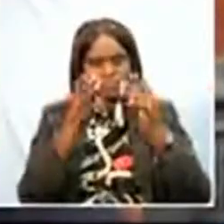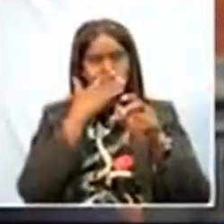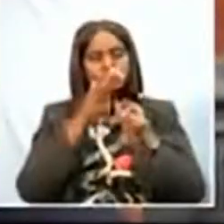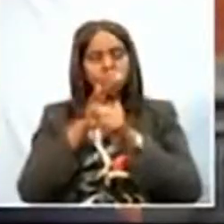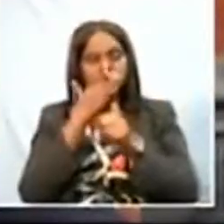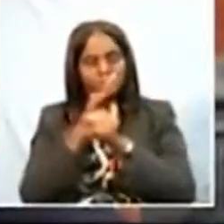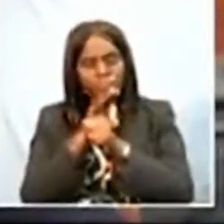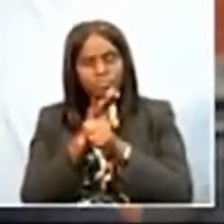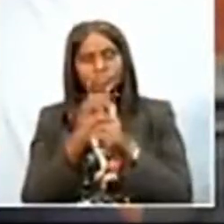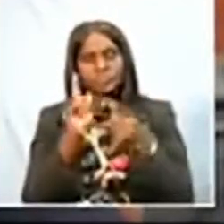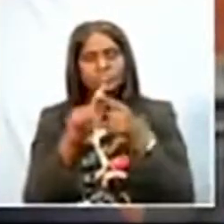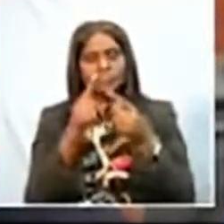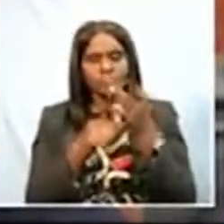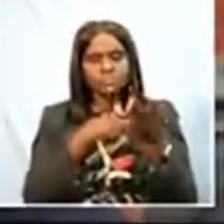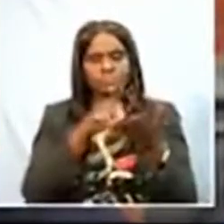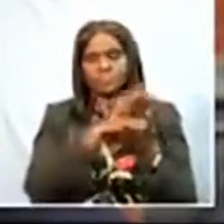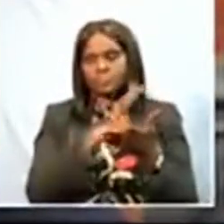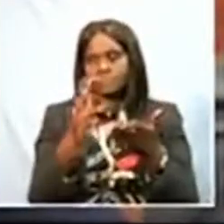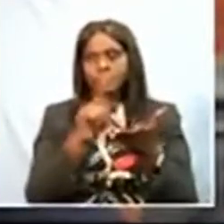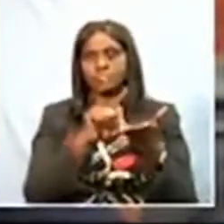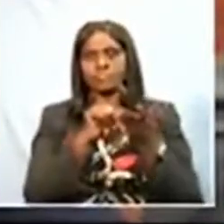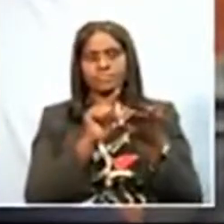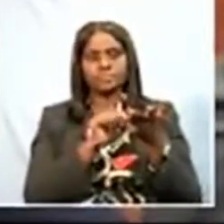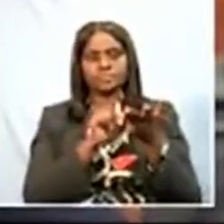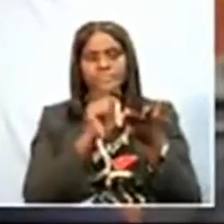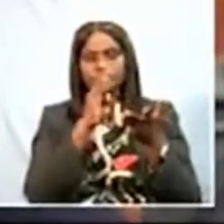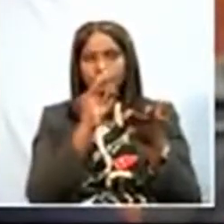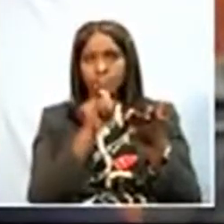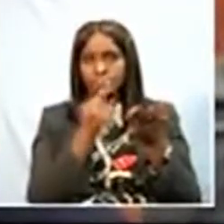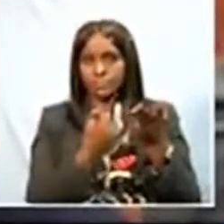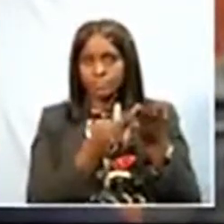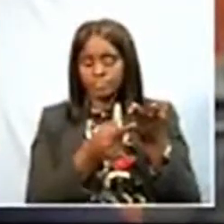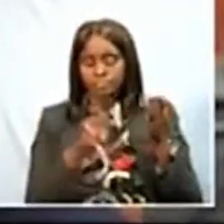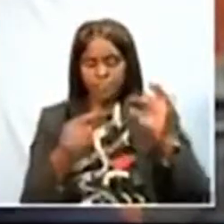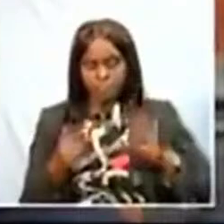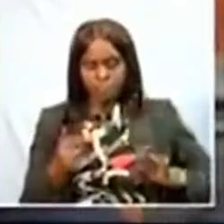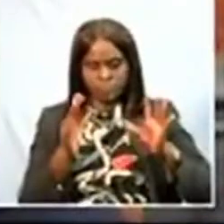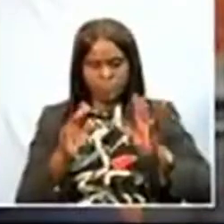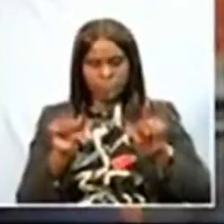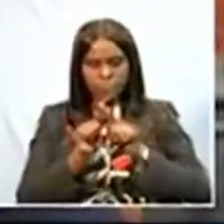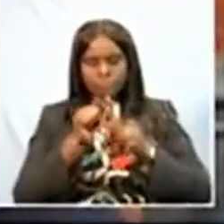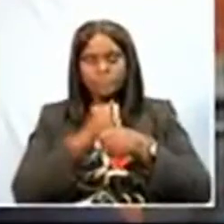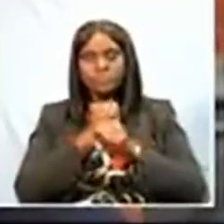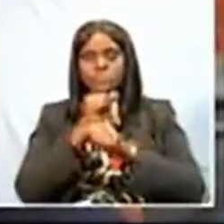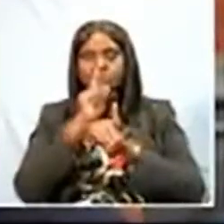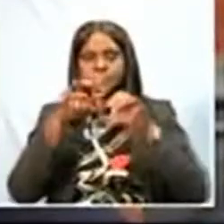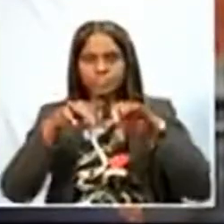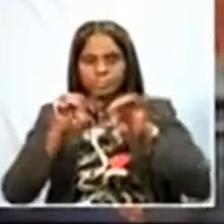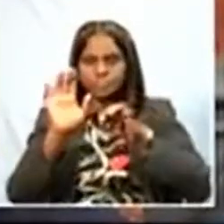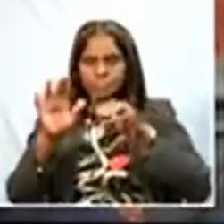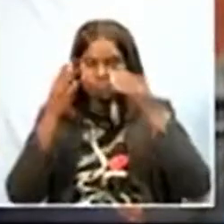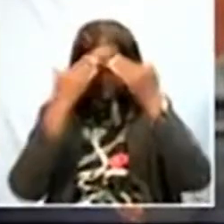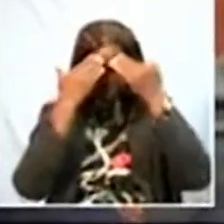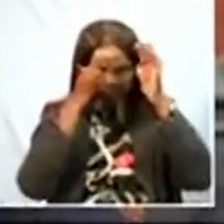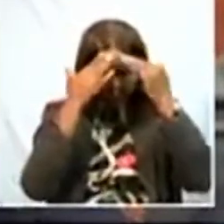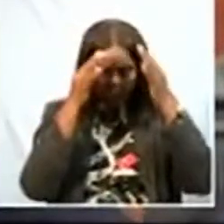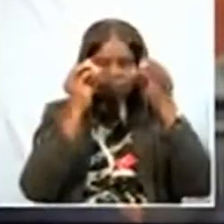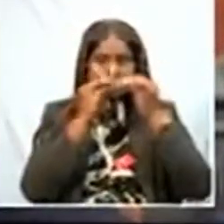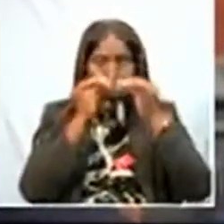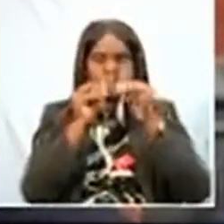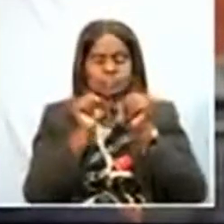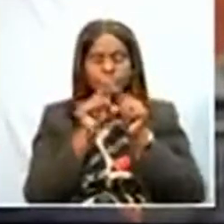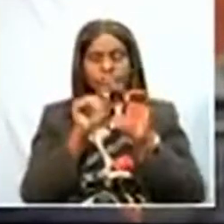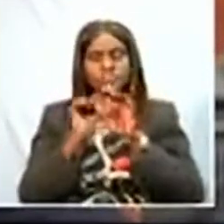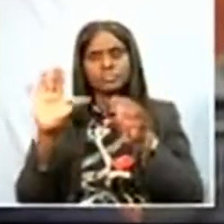commitment to repayment of loans by beneficiaries by ensuring continuous sensitization and